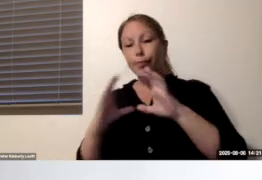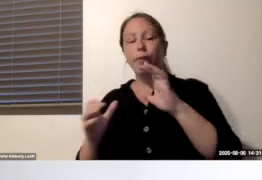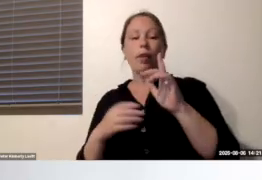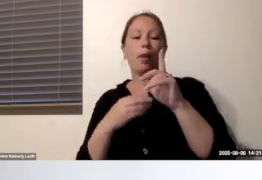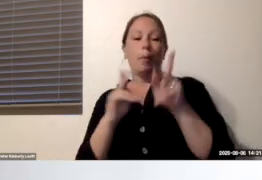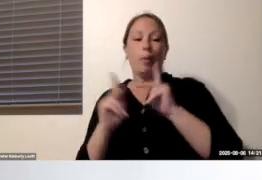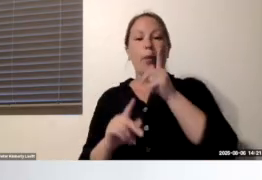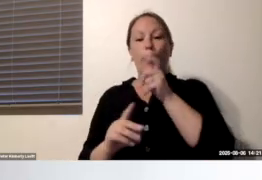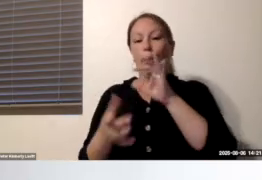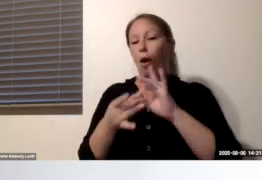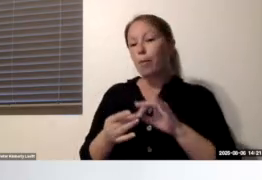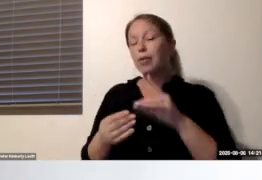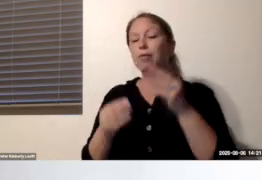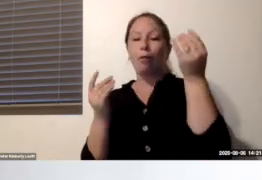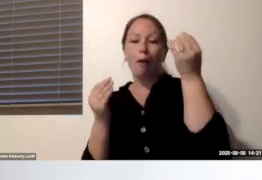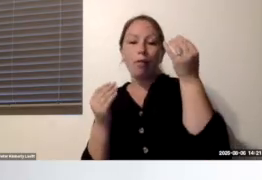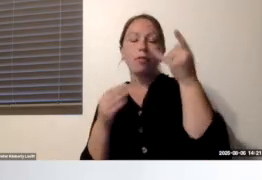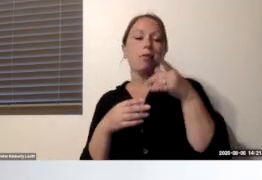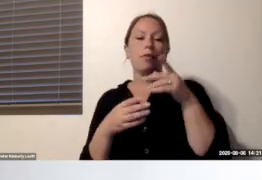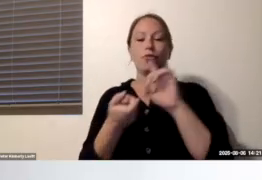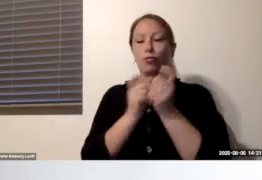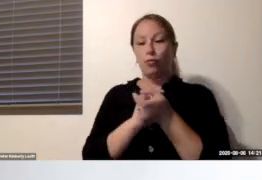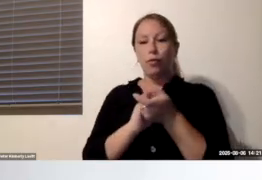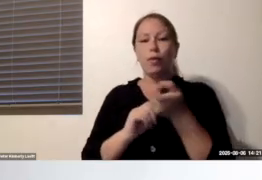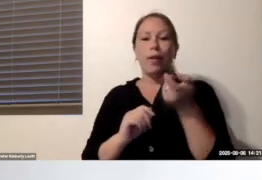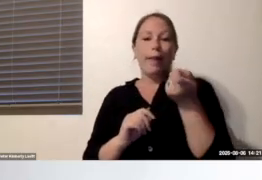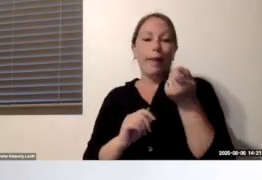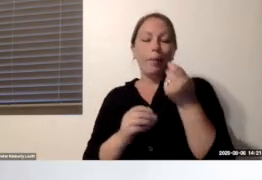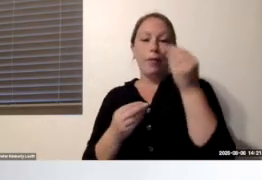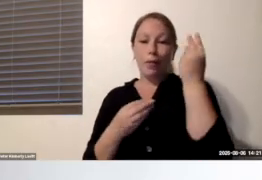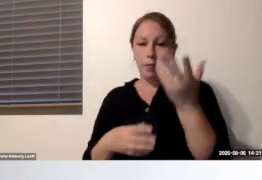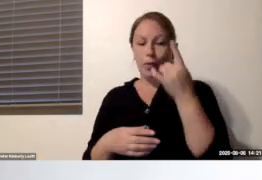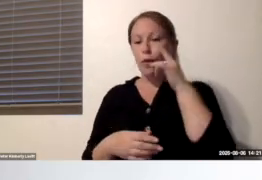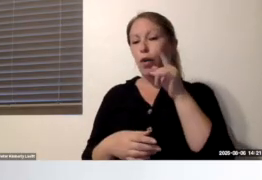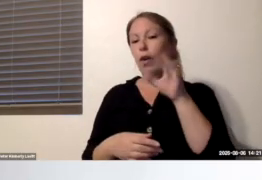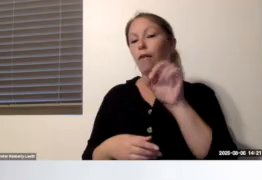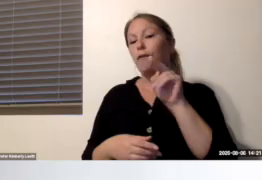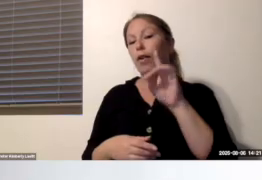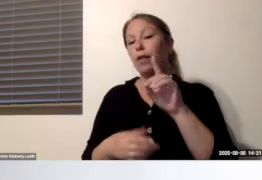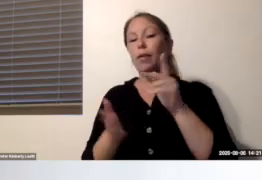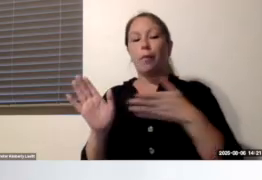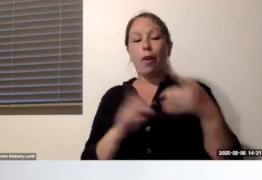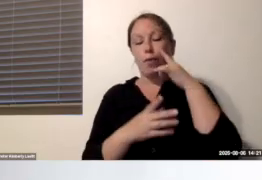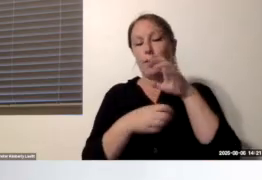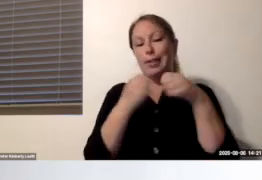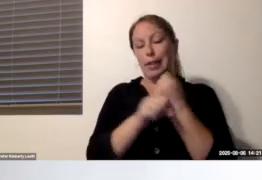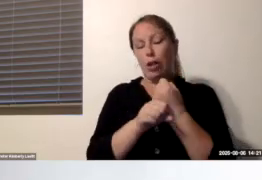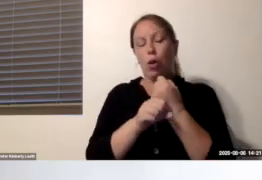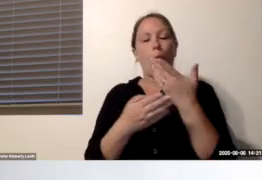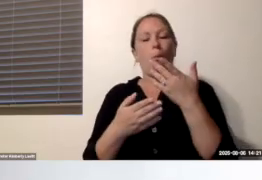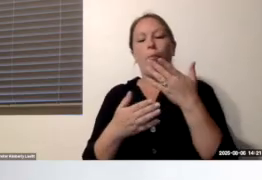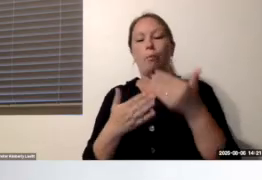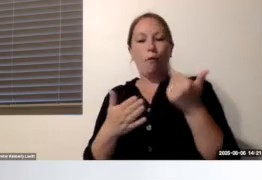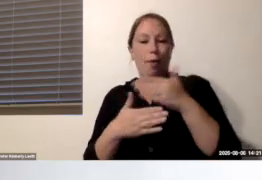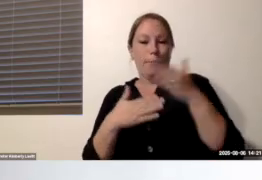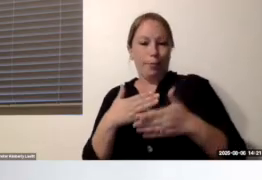comments and thoughts on these proposed changes. I'll briefly provide some information on our funding plan development schedule for this year before we close out. So move